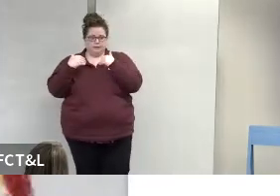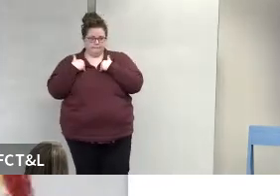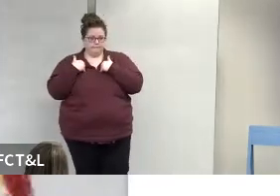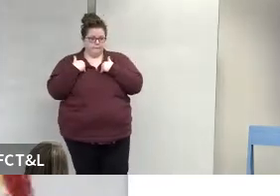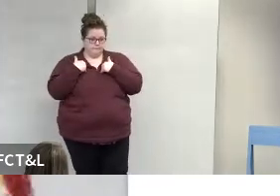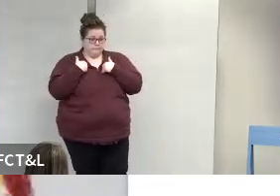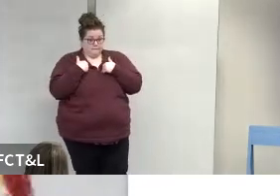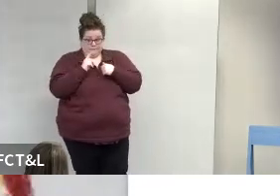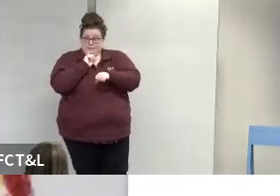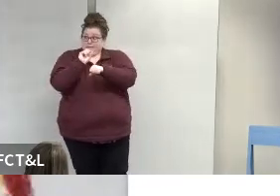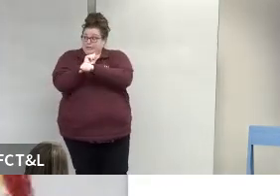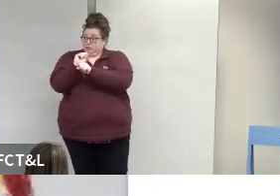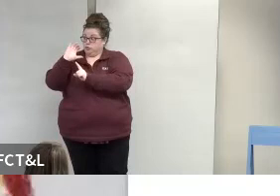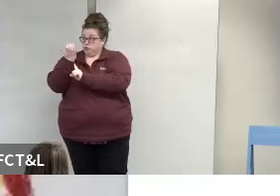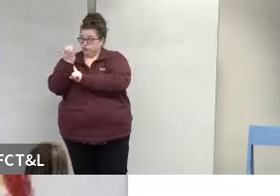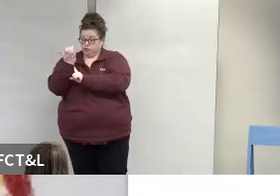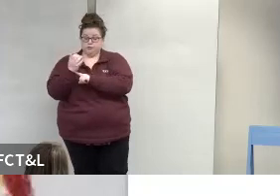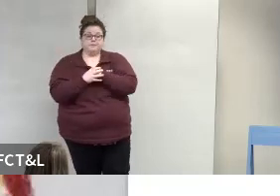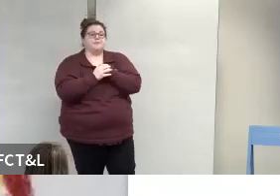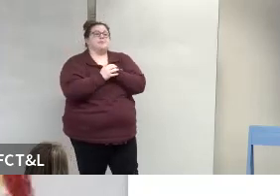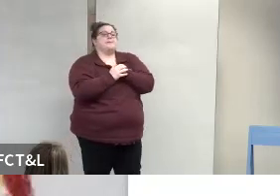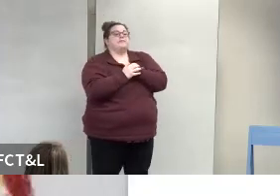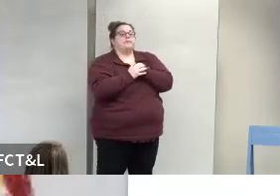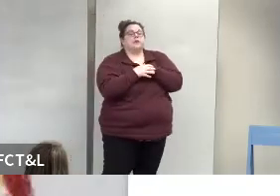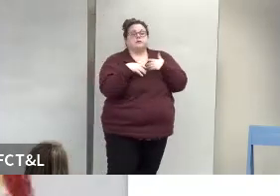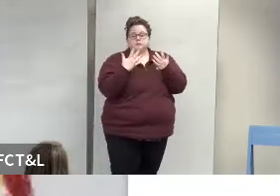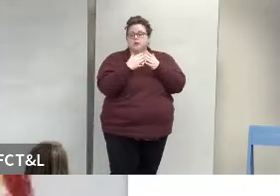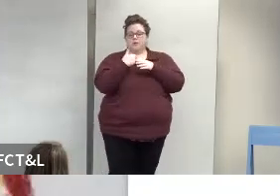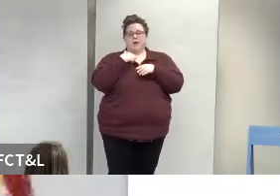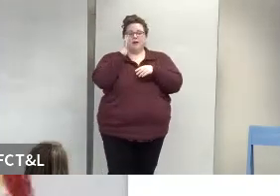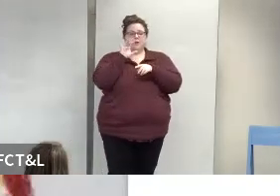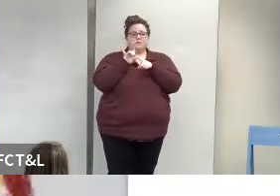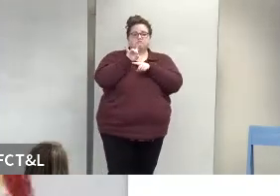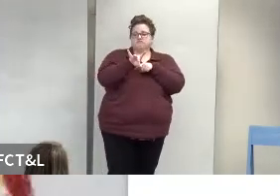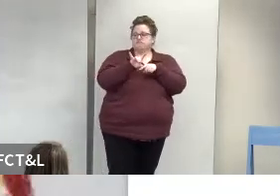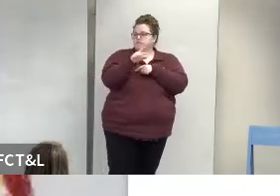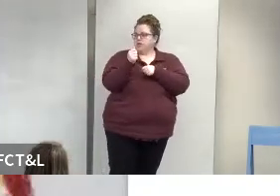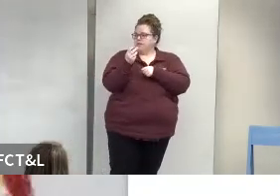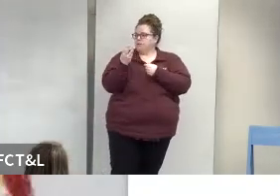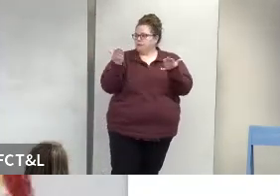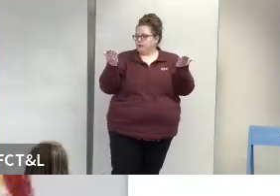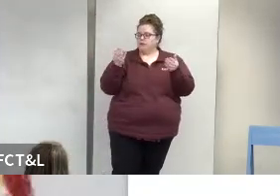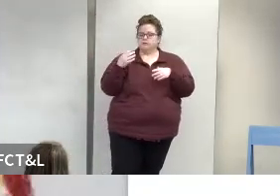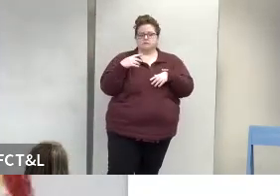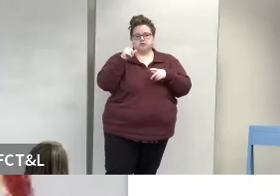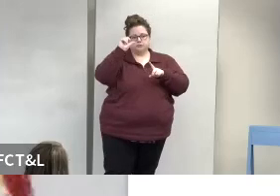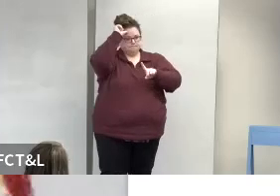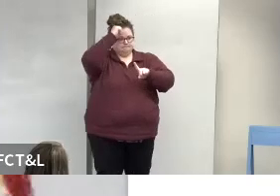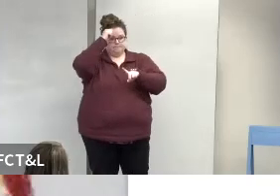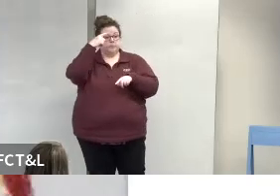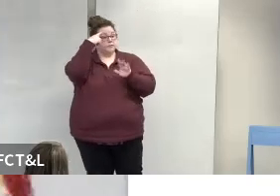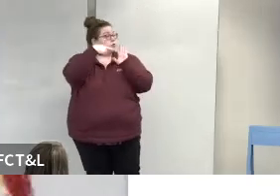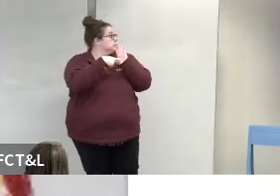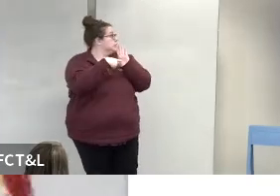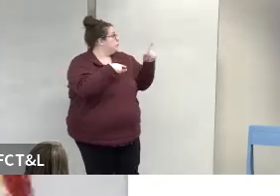parallel to hearing people's experience with culture. And so there is, in fact, a deaf culture. So I want to throw a few of these things out